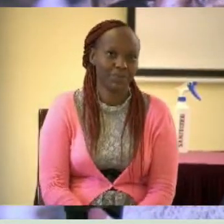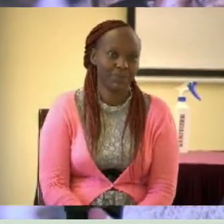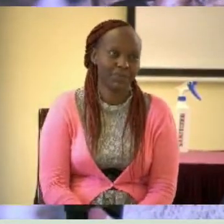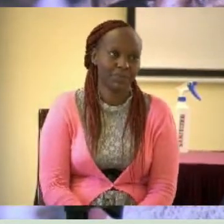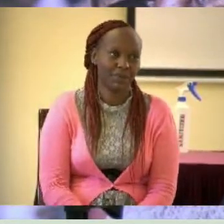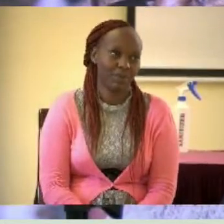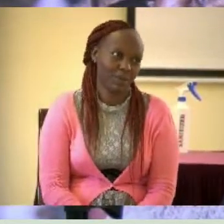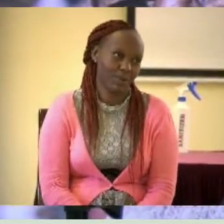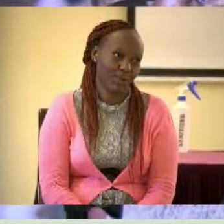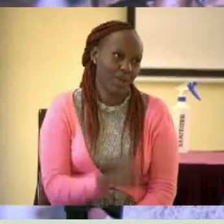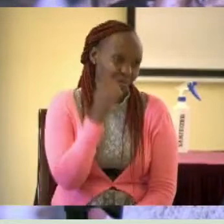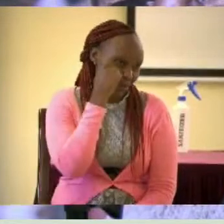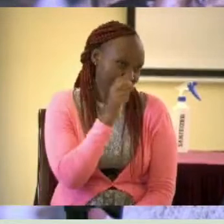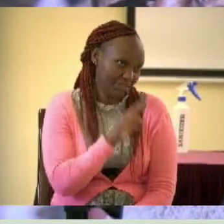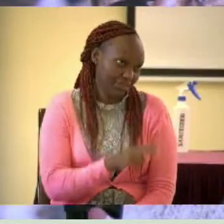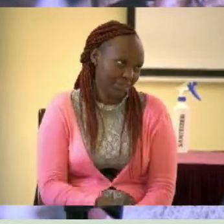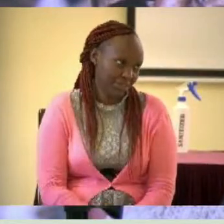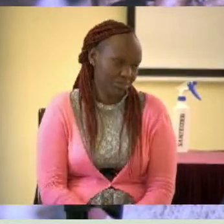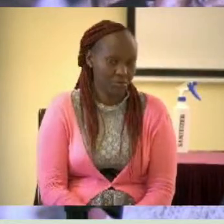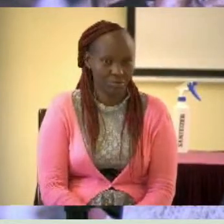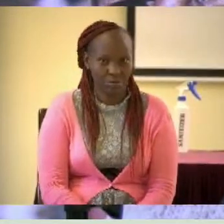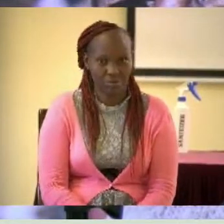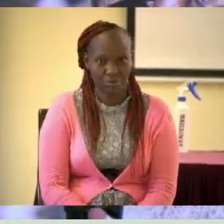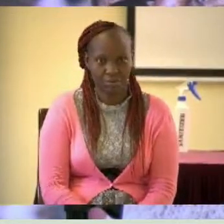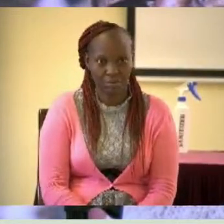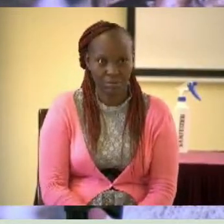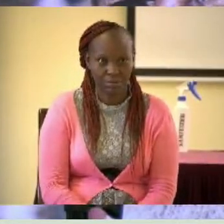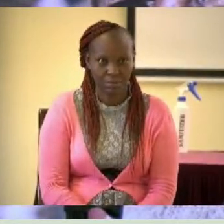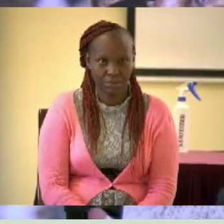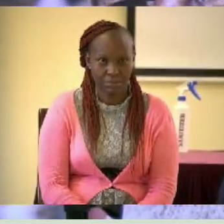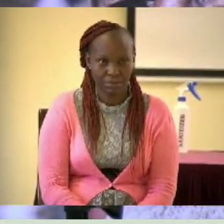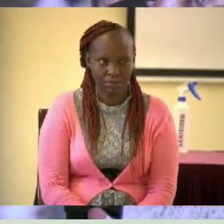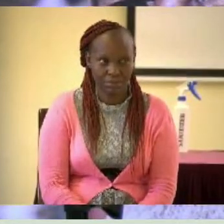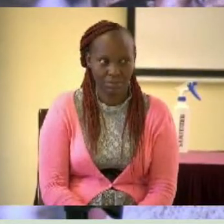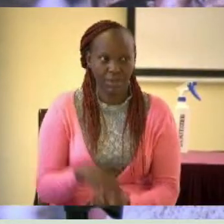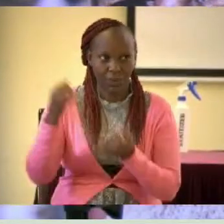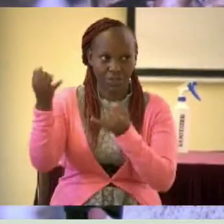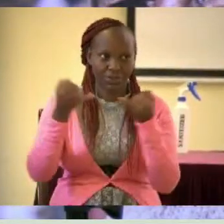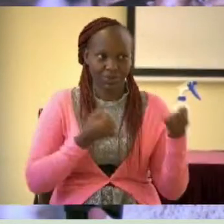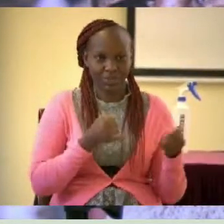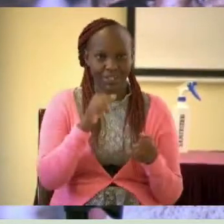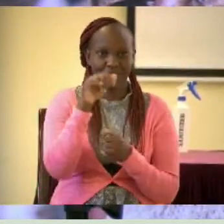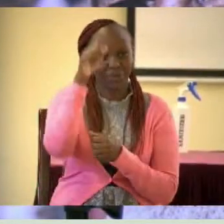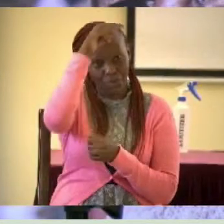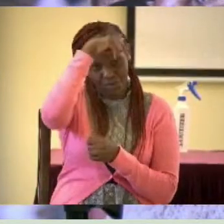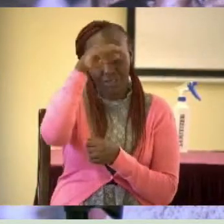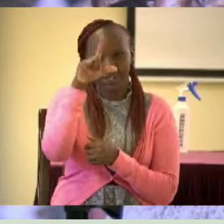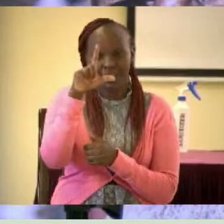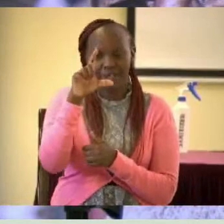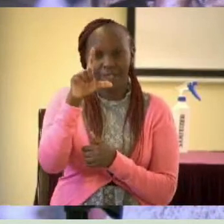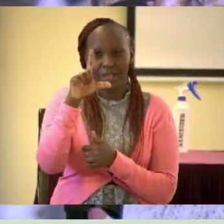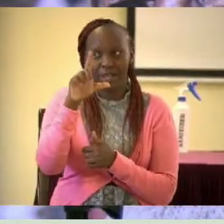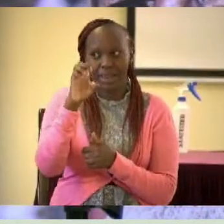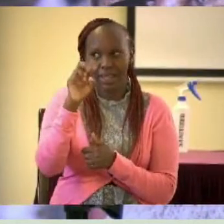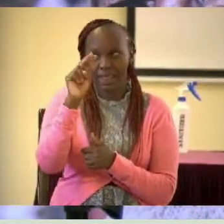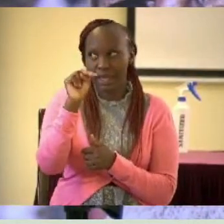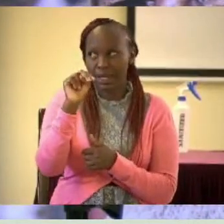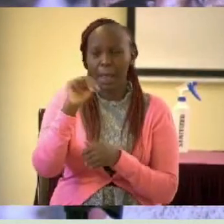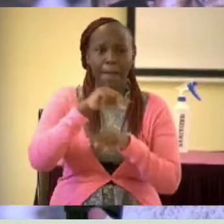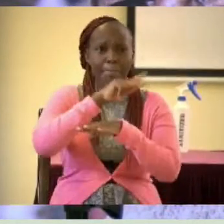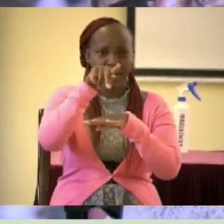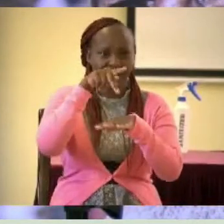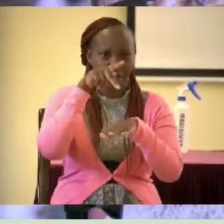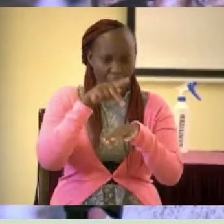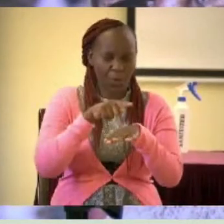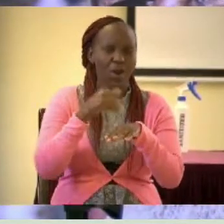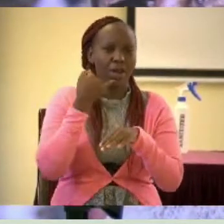to invite Professor Lena Nahone. Professor Lena Nahone is the principal, Nakuru Town